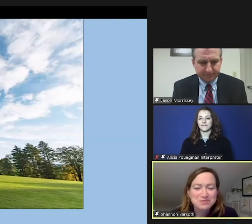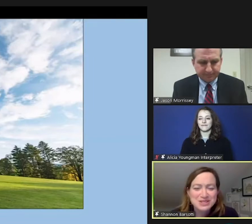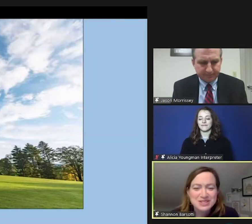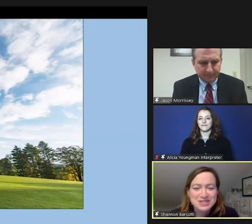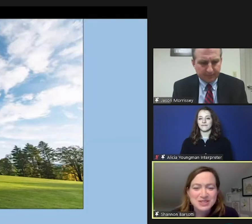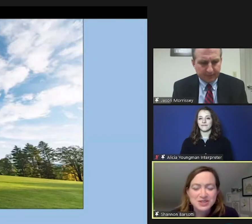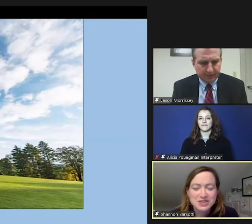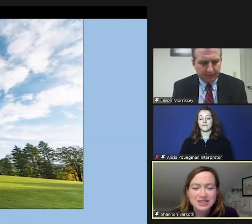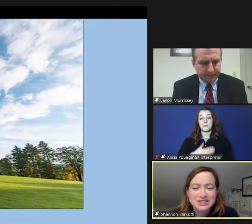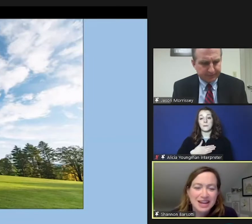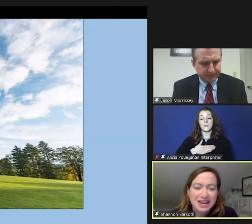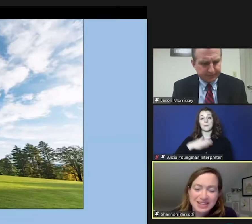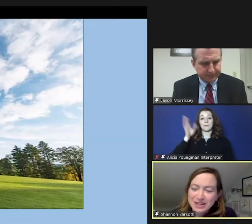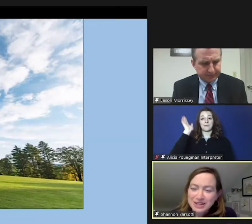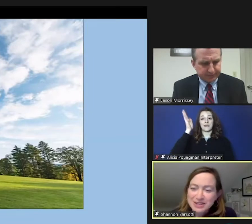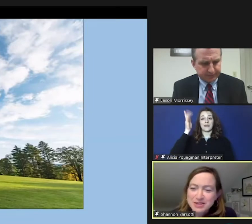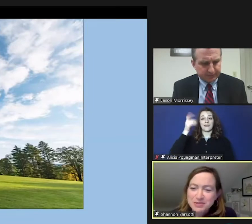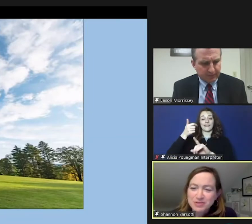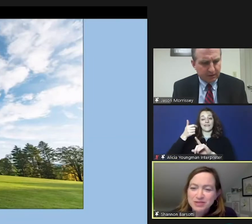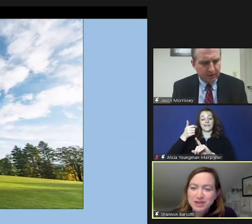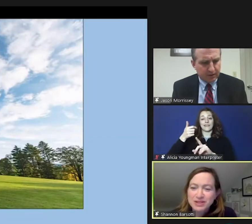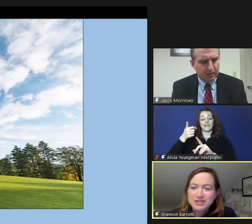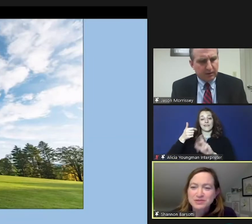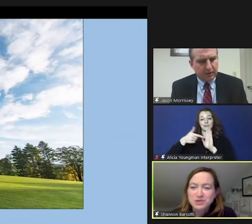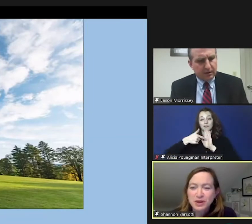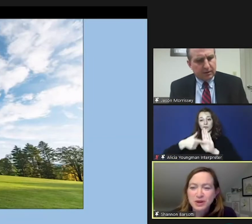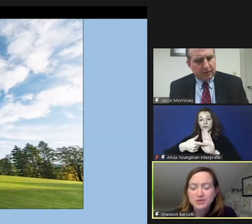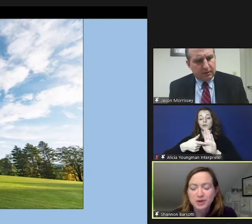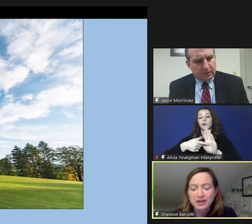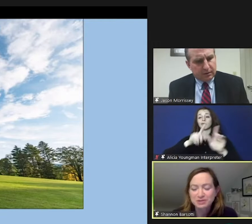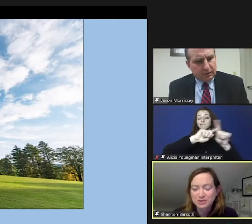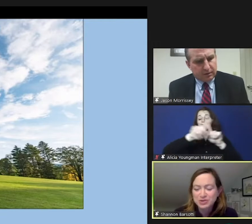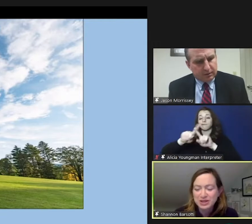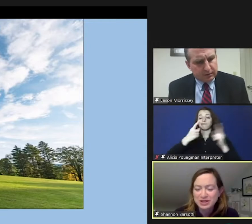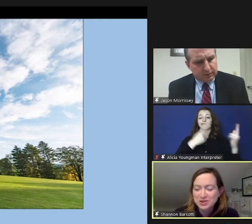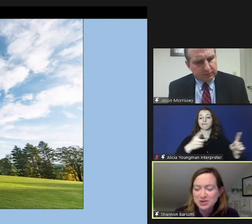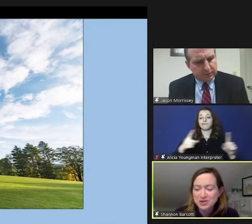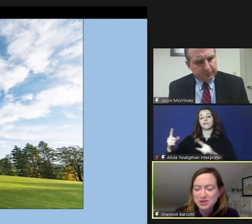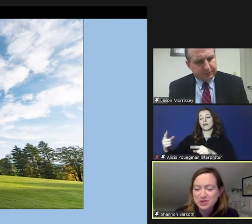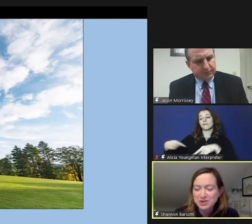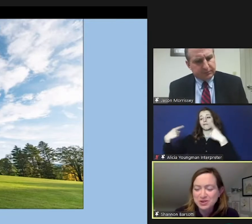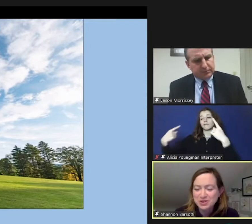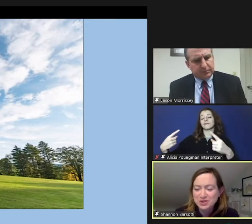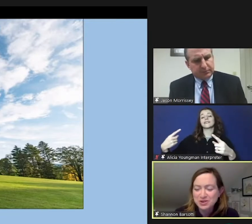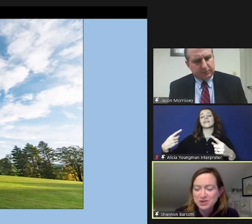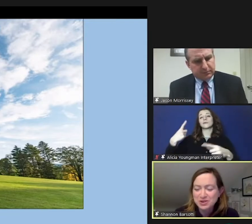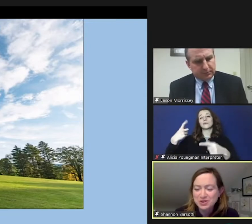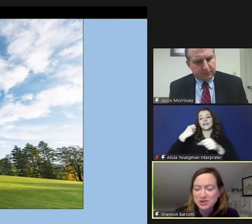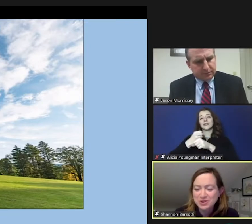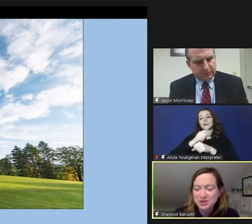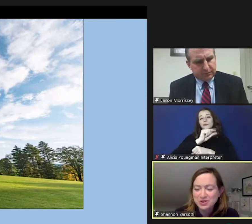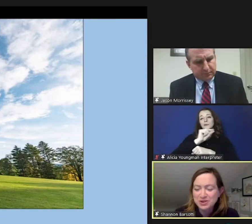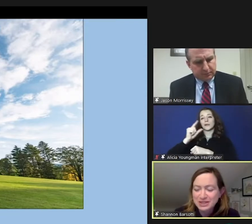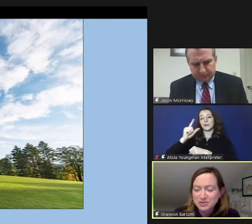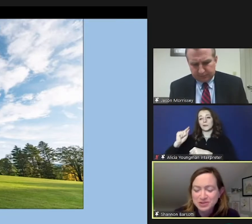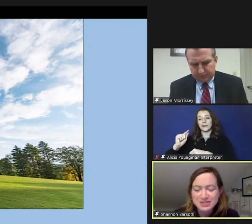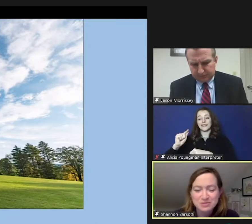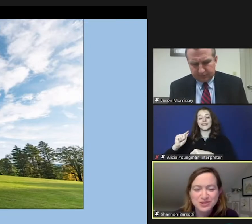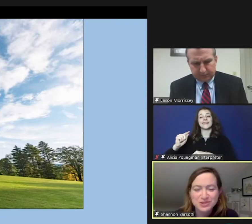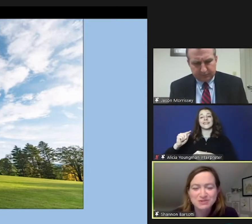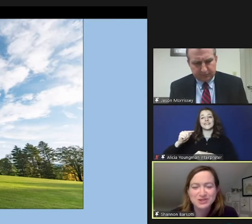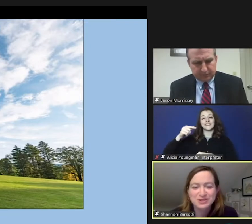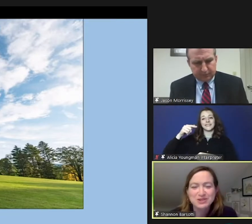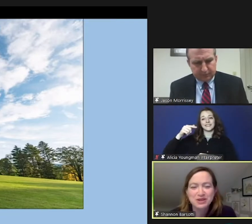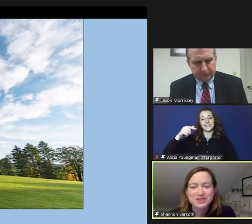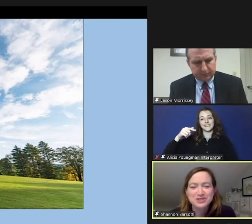So my presentation is highlighting some of the events of 2020, which I think it's fair